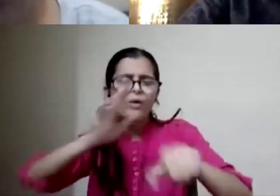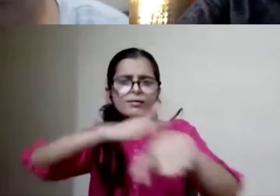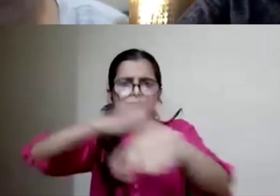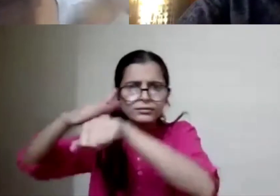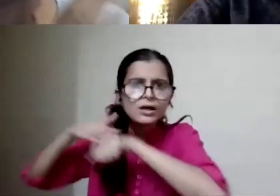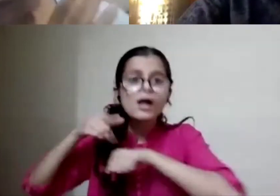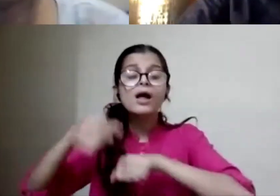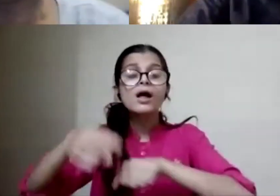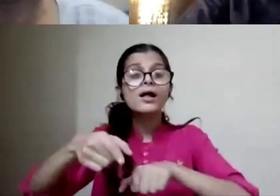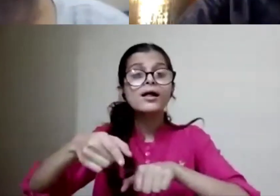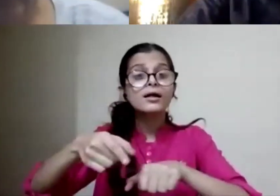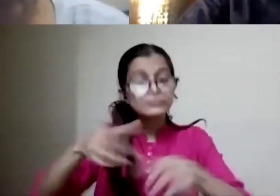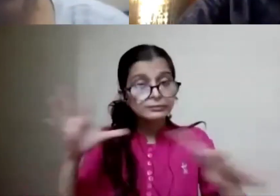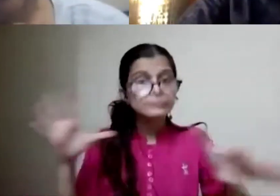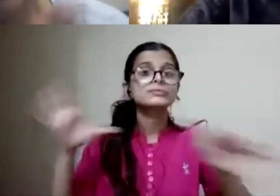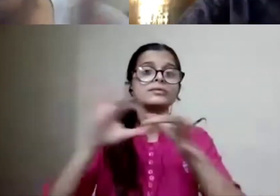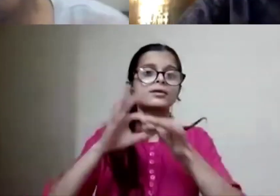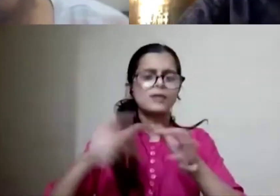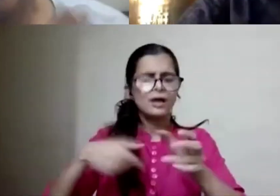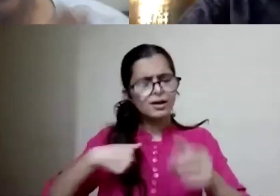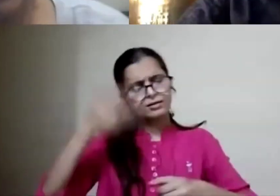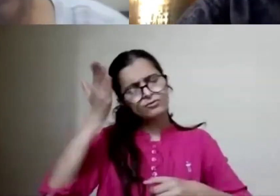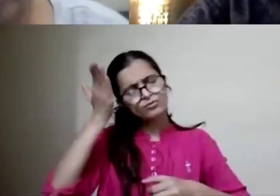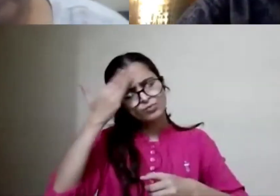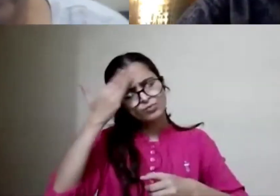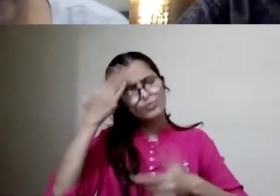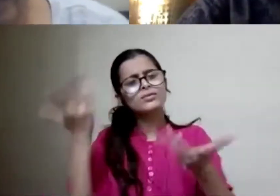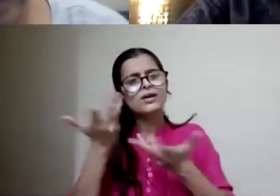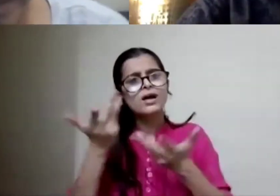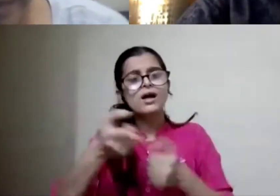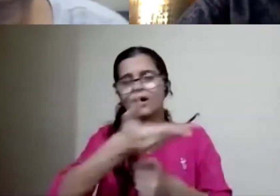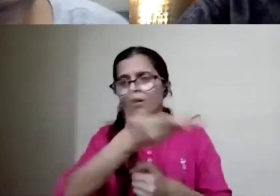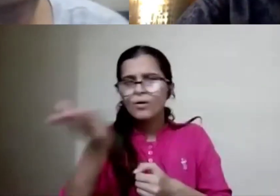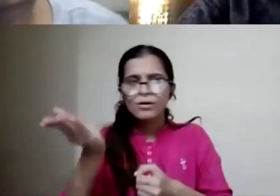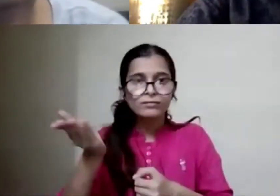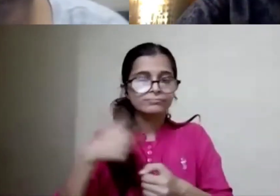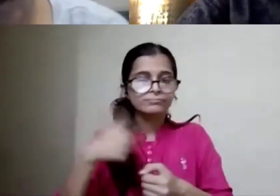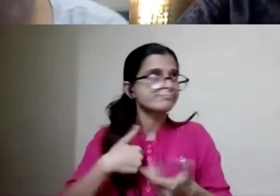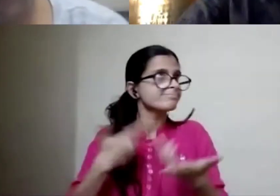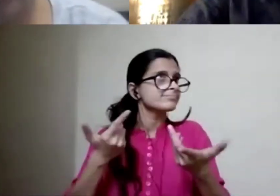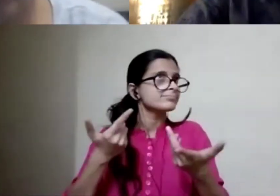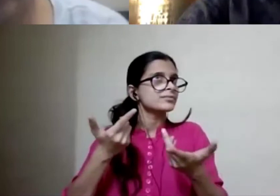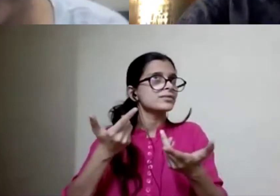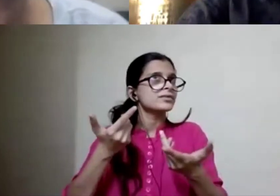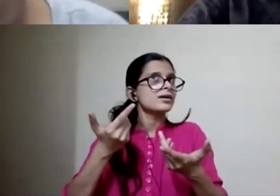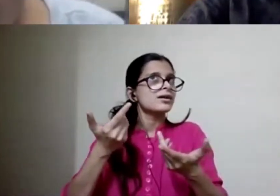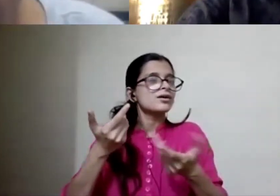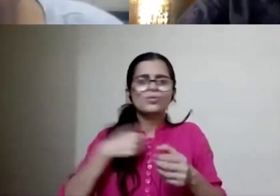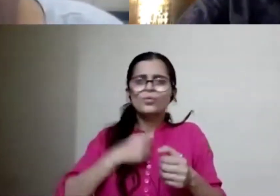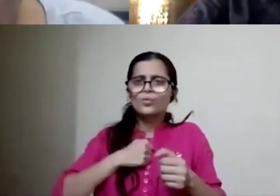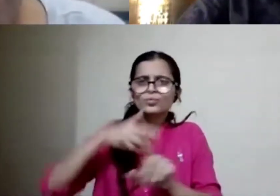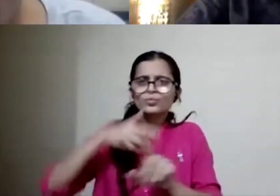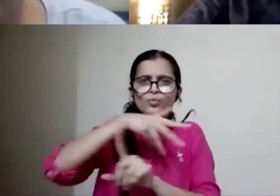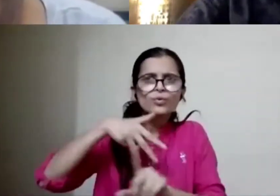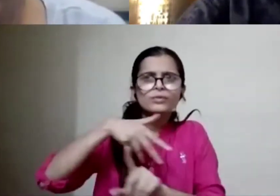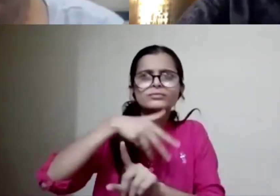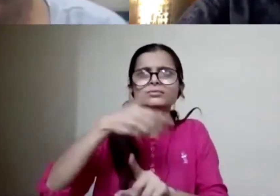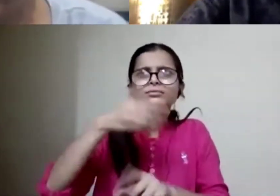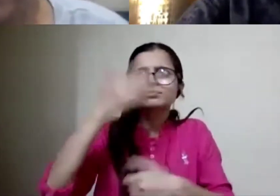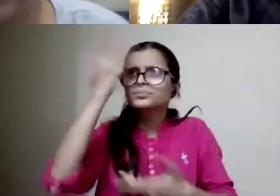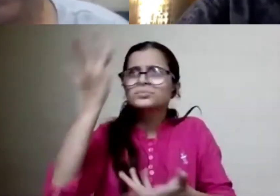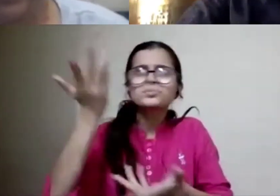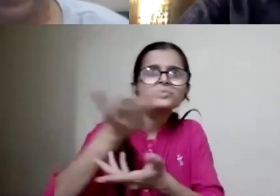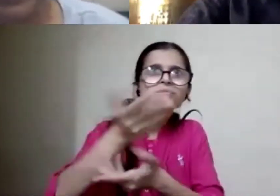thing. I know that Nothing About Us Without Us has been much oft quoted, but one of the core things of